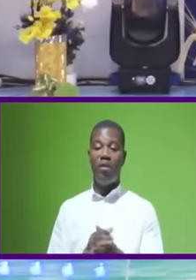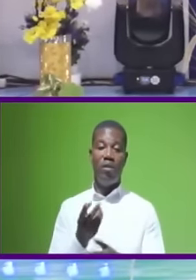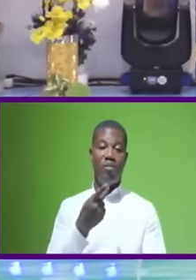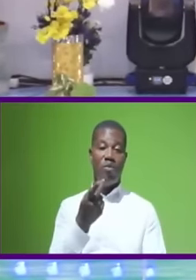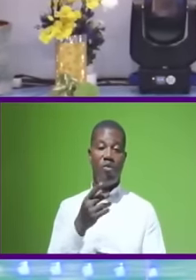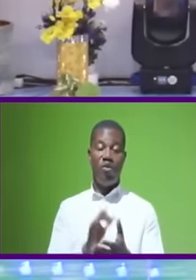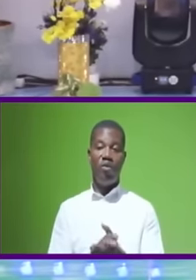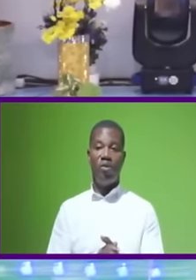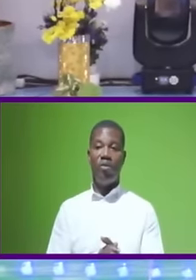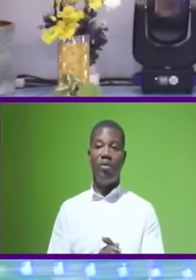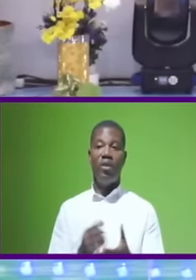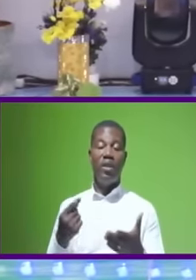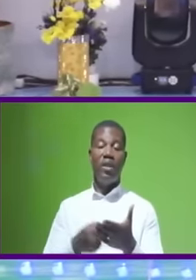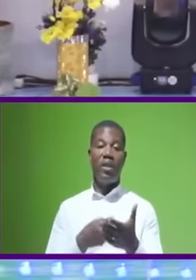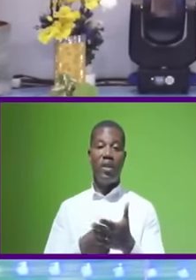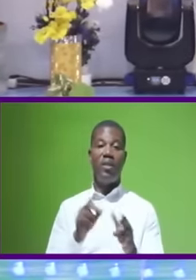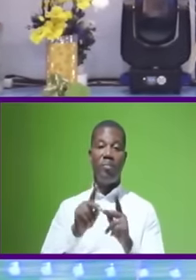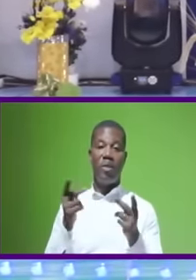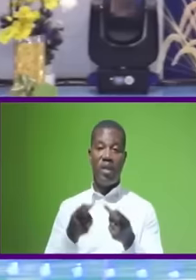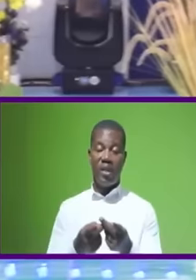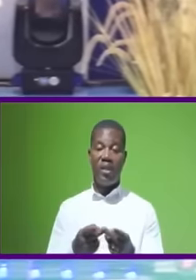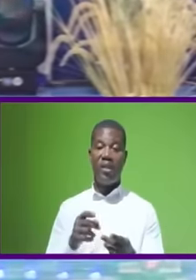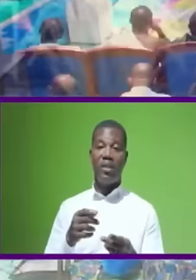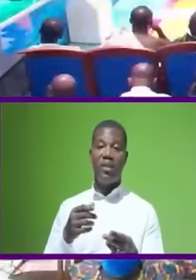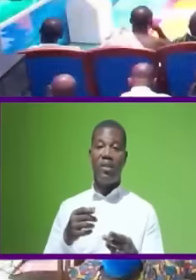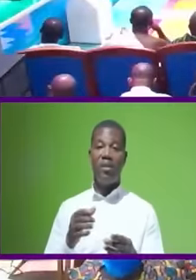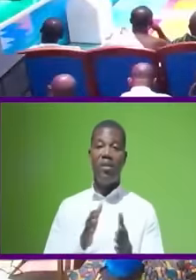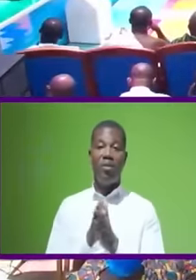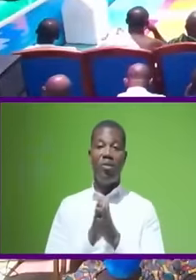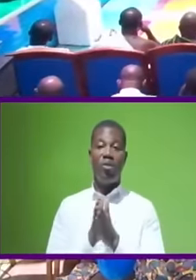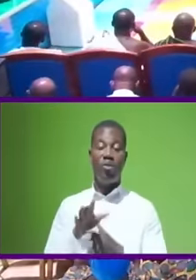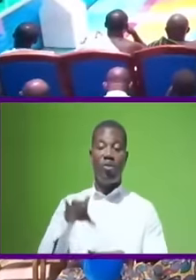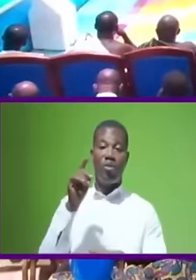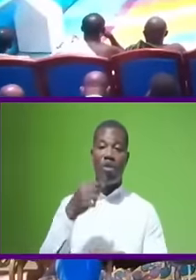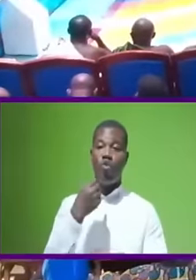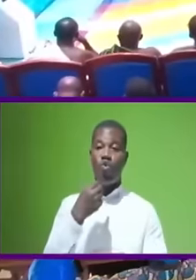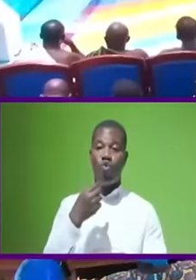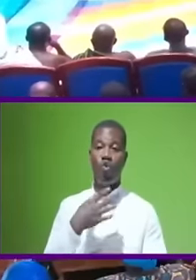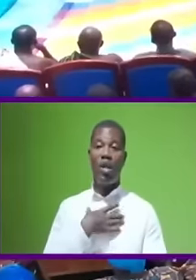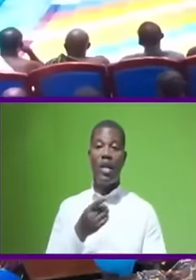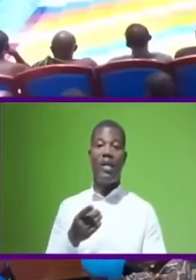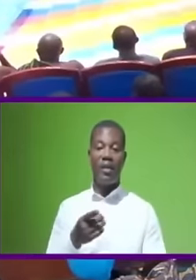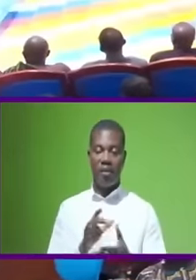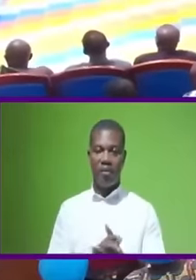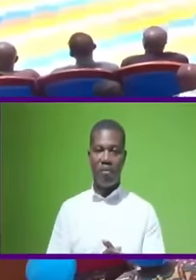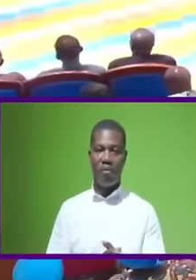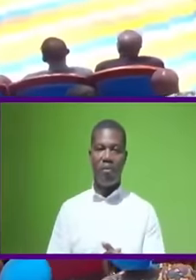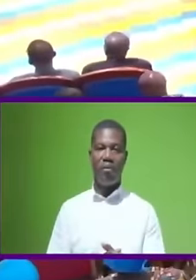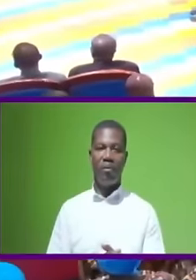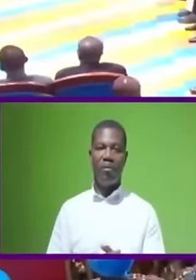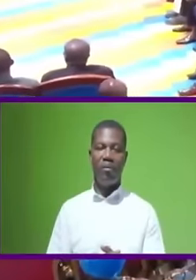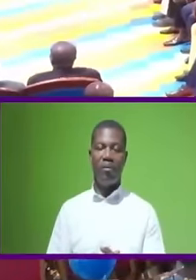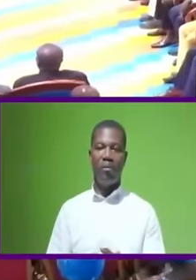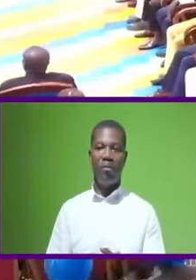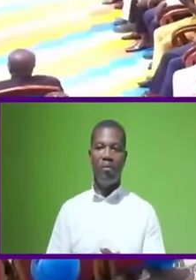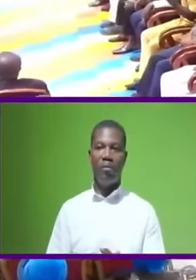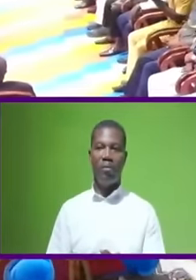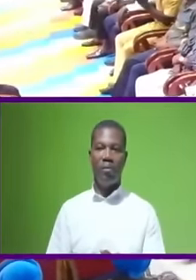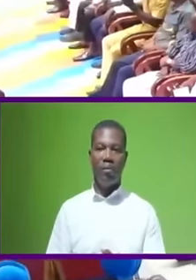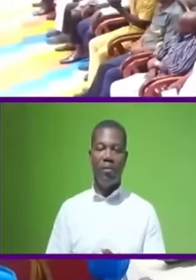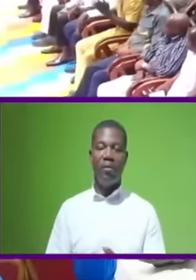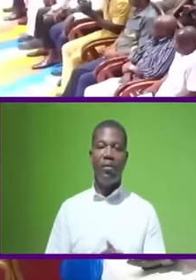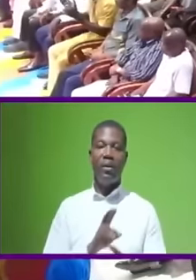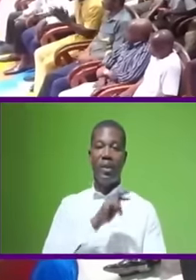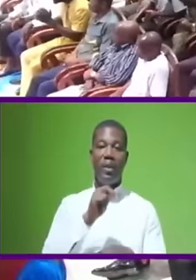kope. Yes. Senior. Powerful. Yes. A man no boo wonke